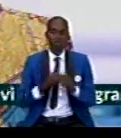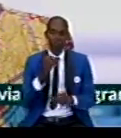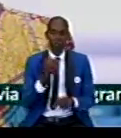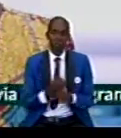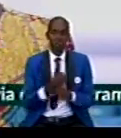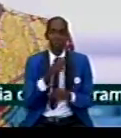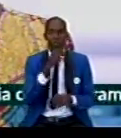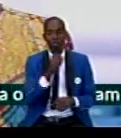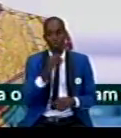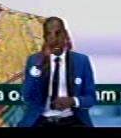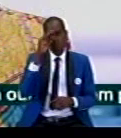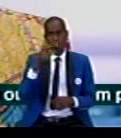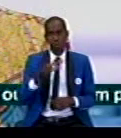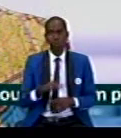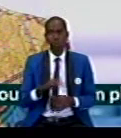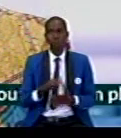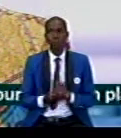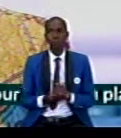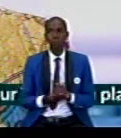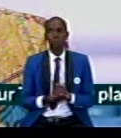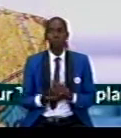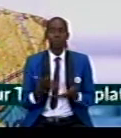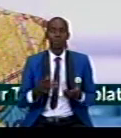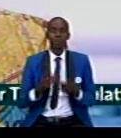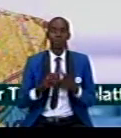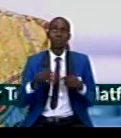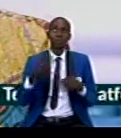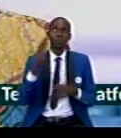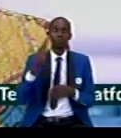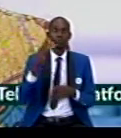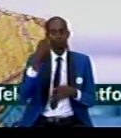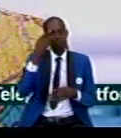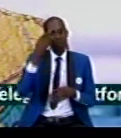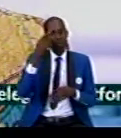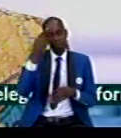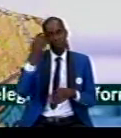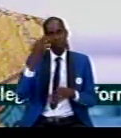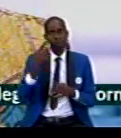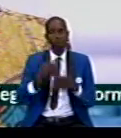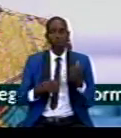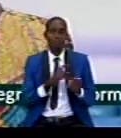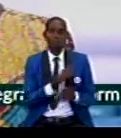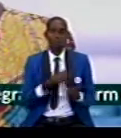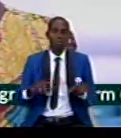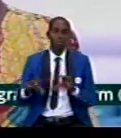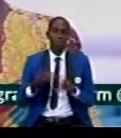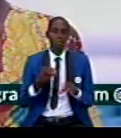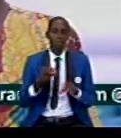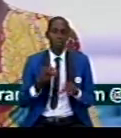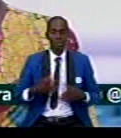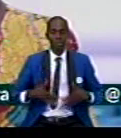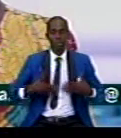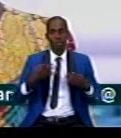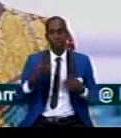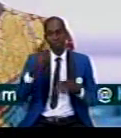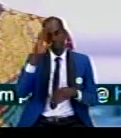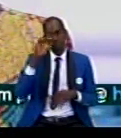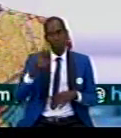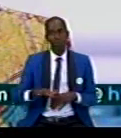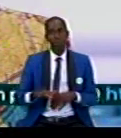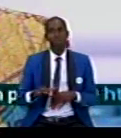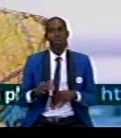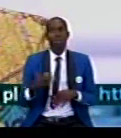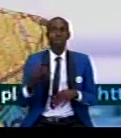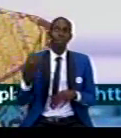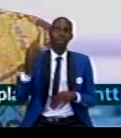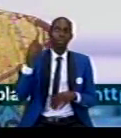behalf of my son what the Lord did in his life last April, retreat and stroke, the GCK. When I gave birth to the